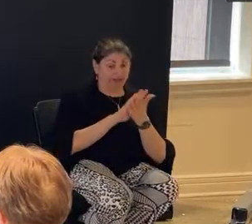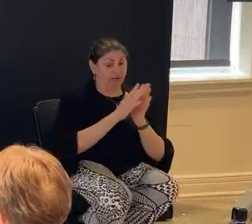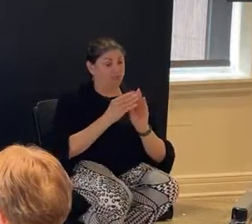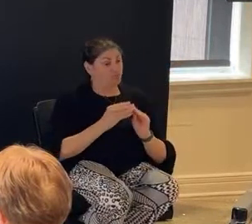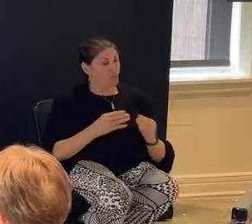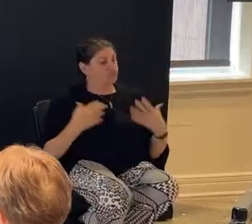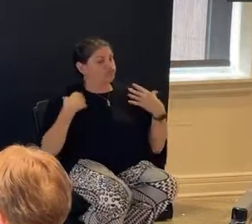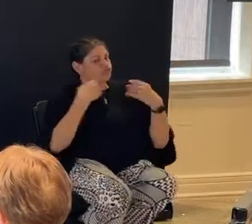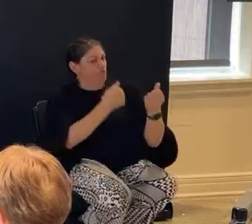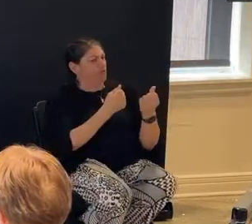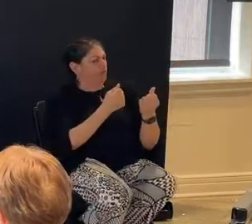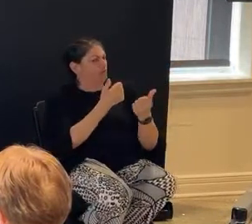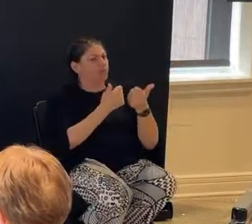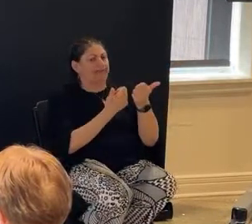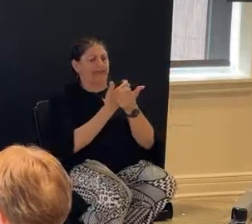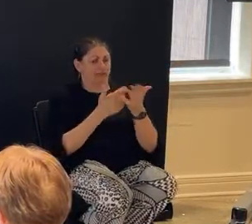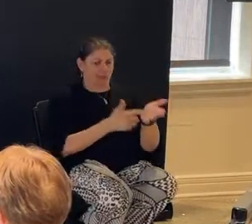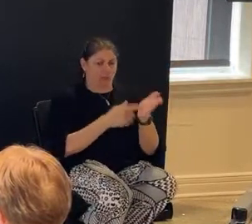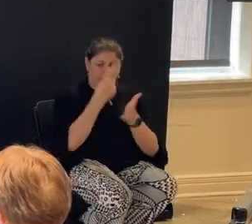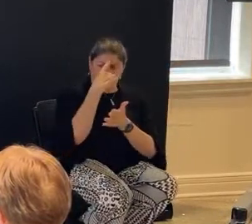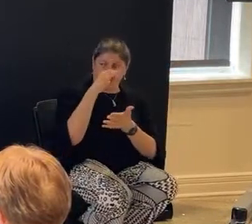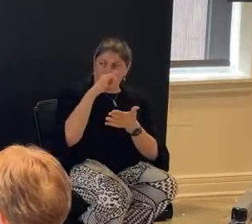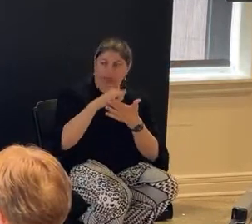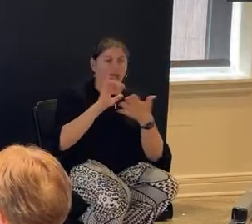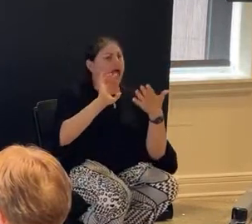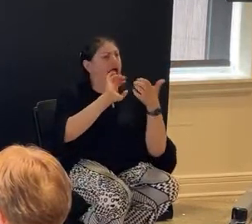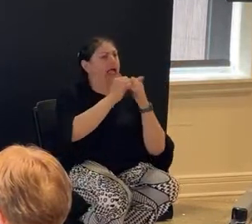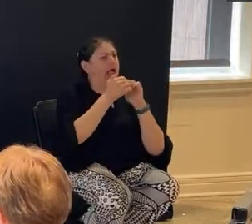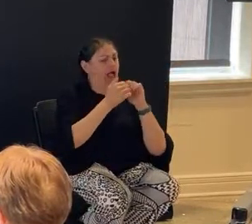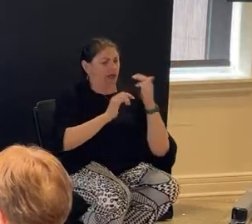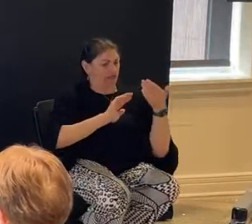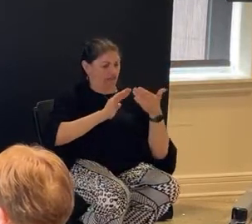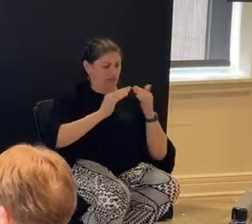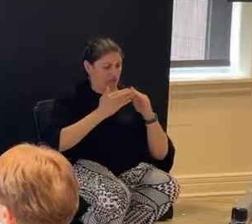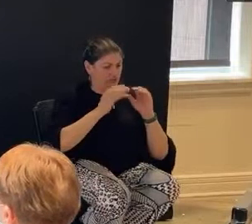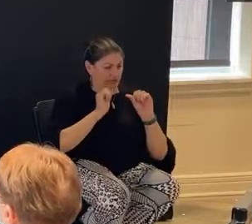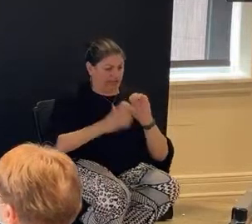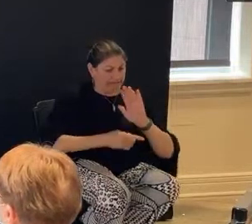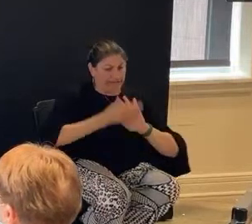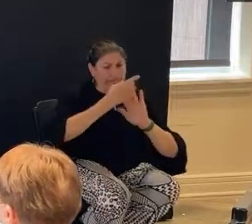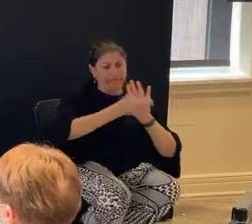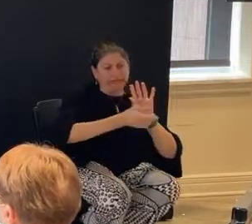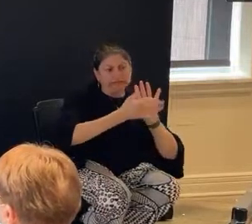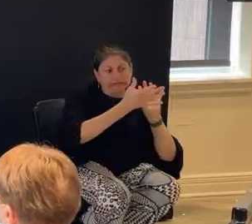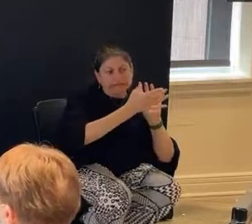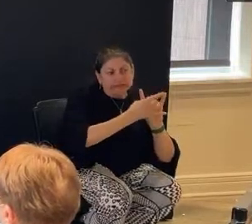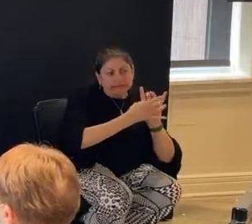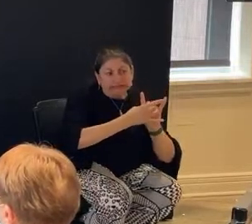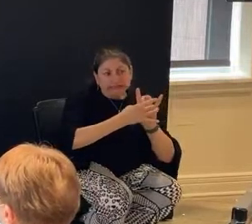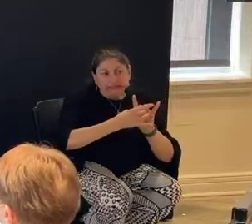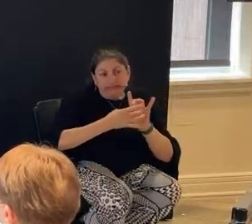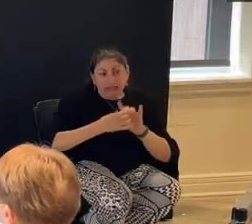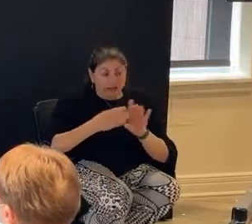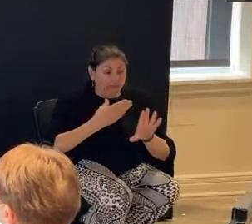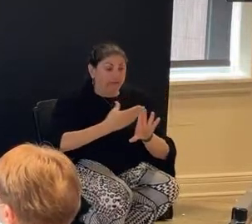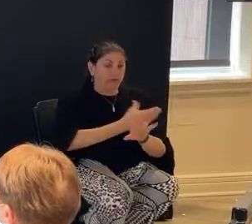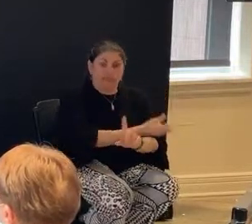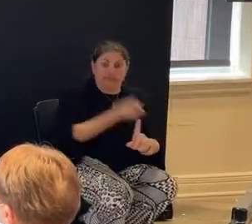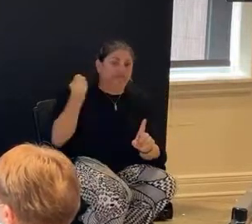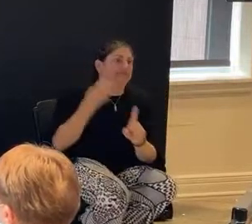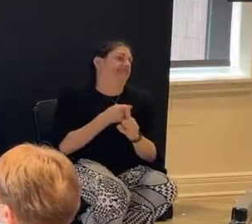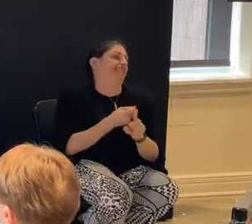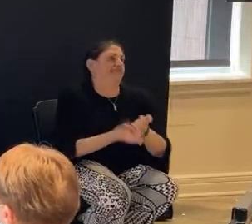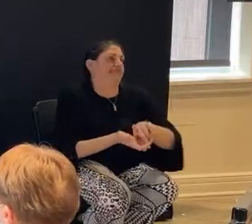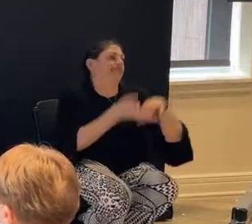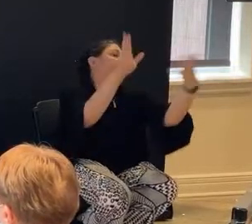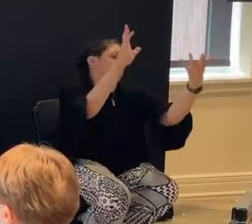does that take? You know, how communities can build connections before something happens. So, you know, there's a